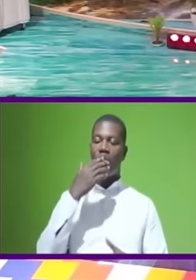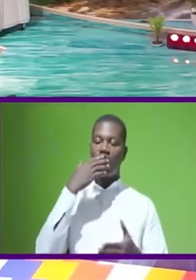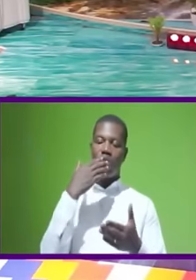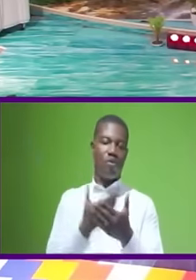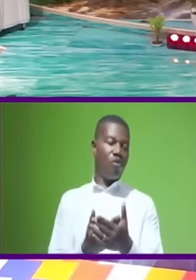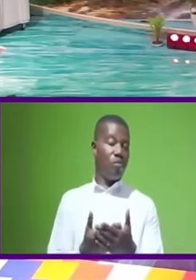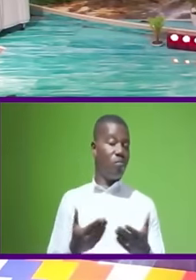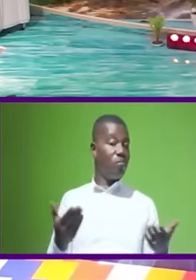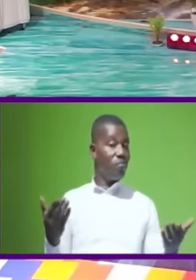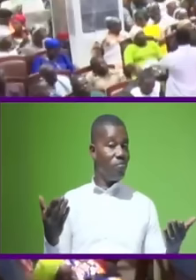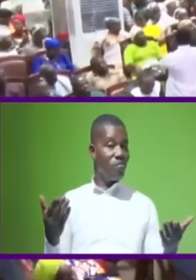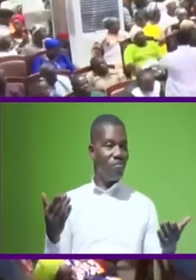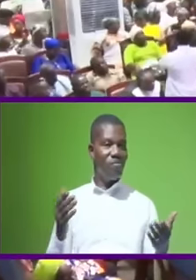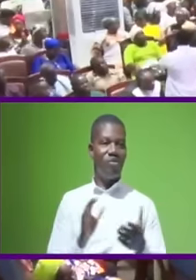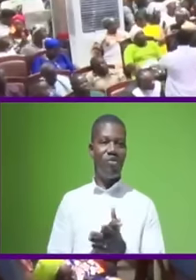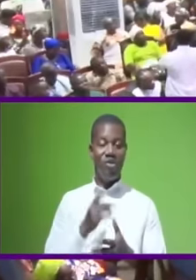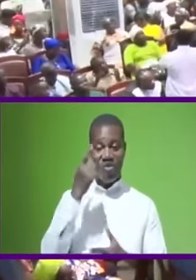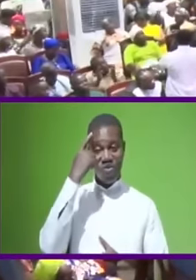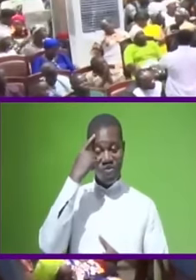Yes.